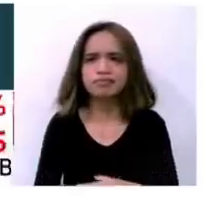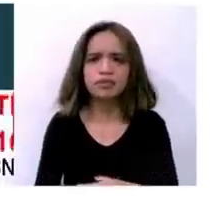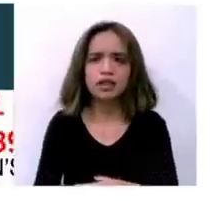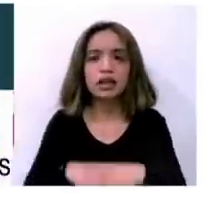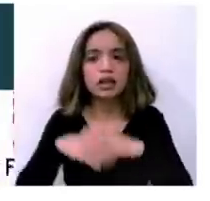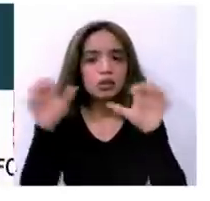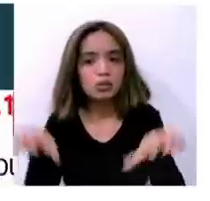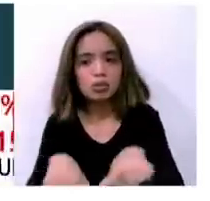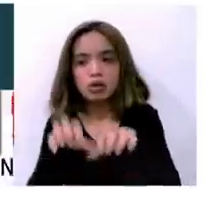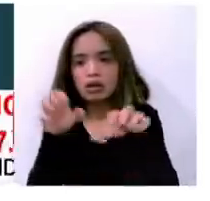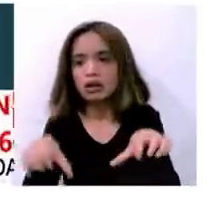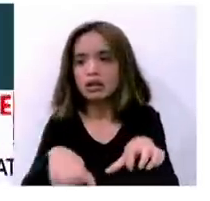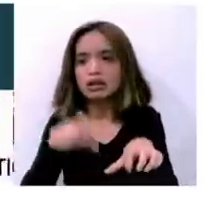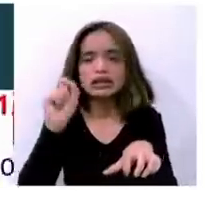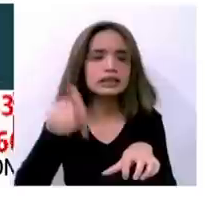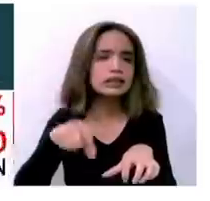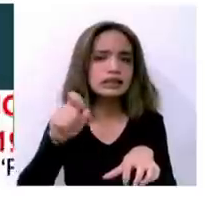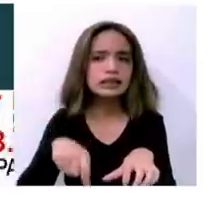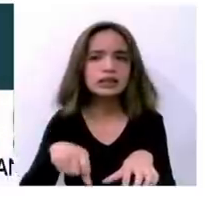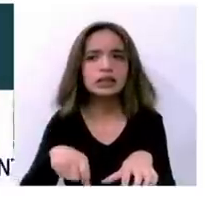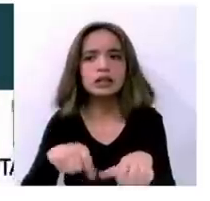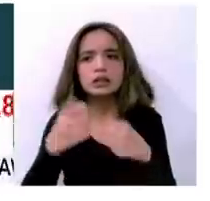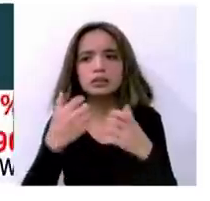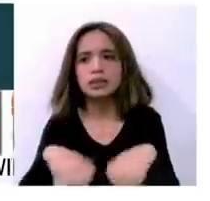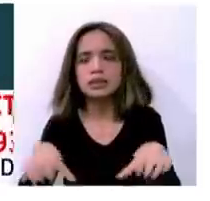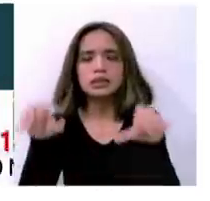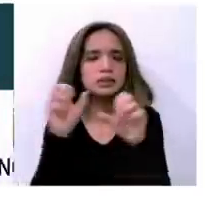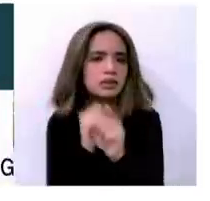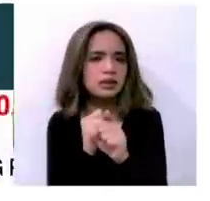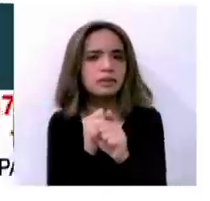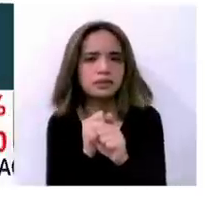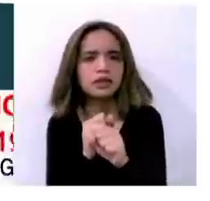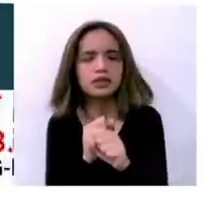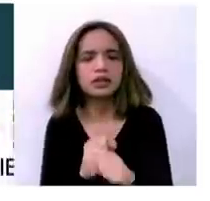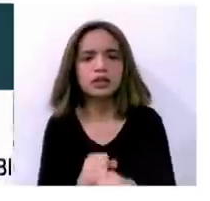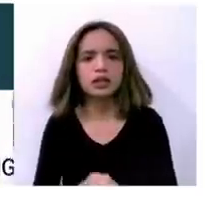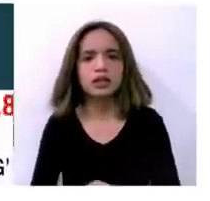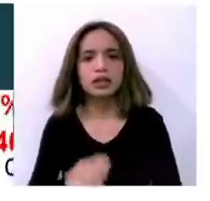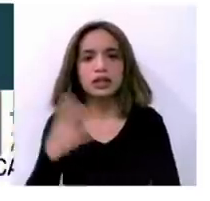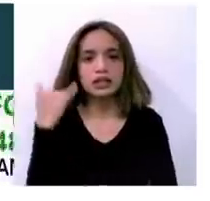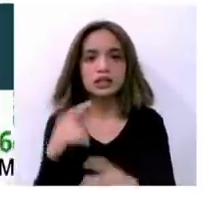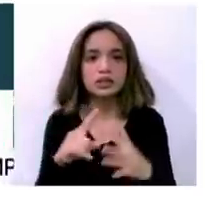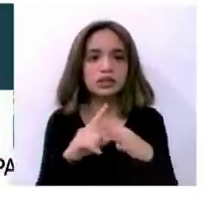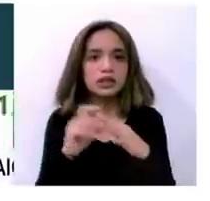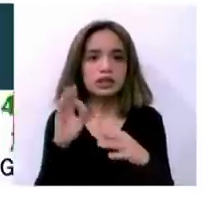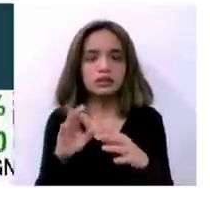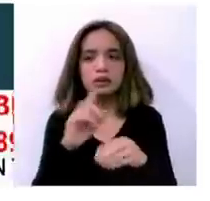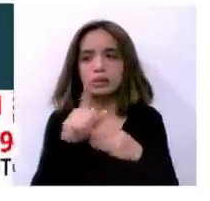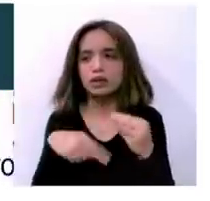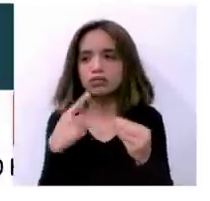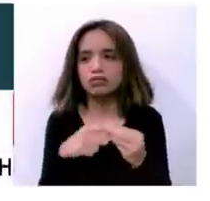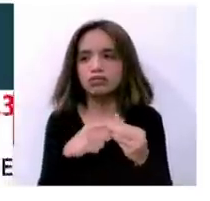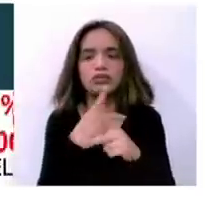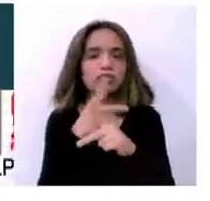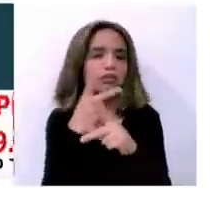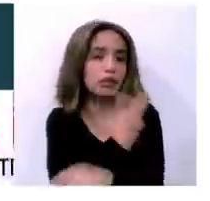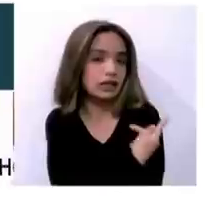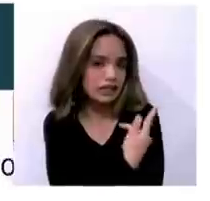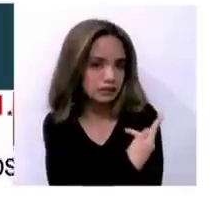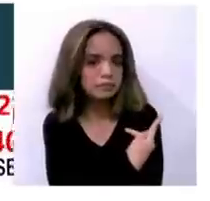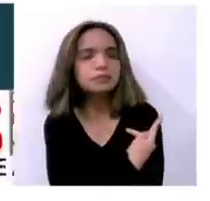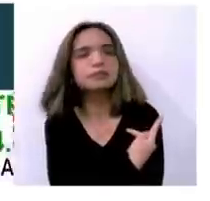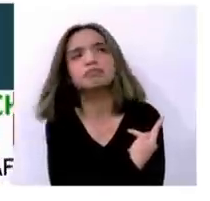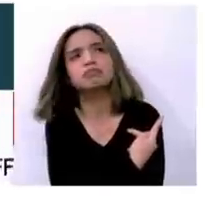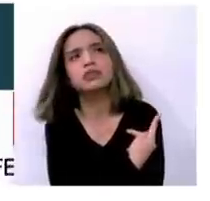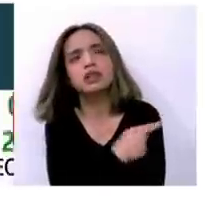efforts that have to be finished, insofar as the vaccination drive is concerned, and he